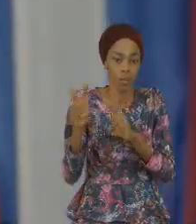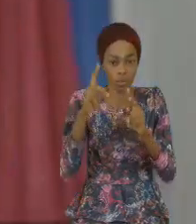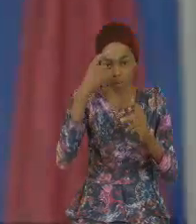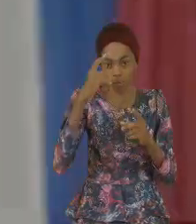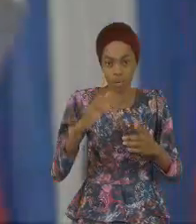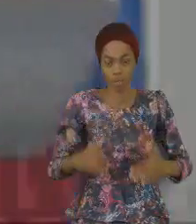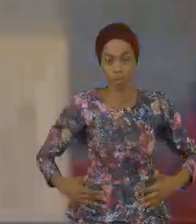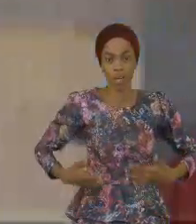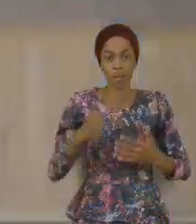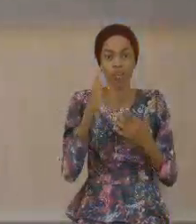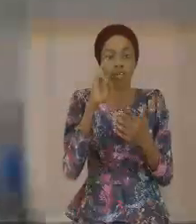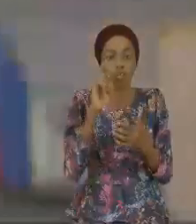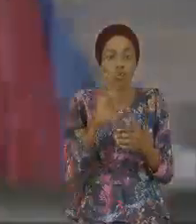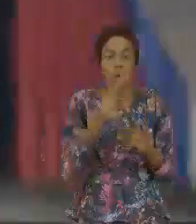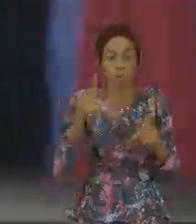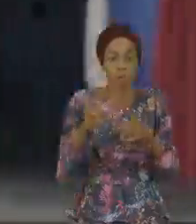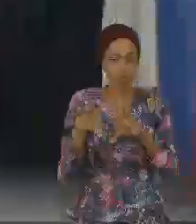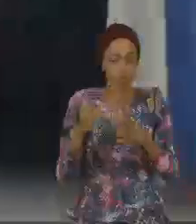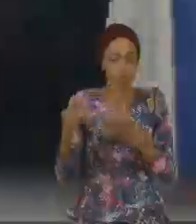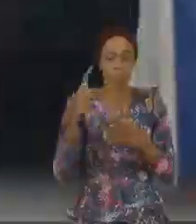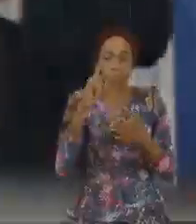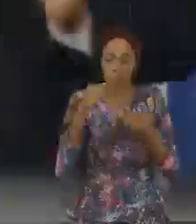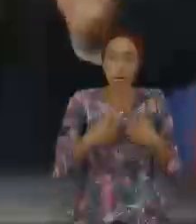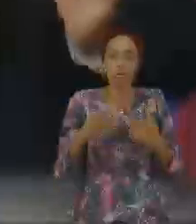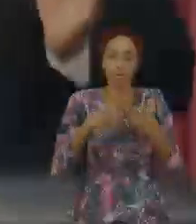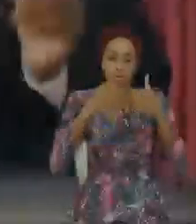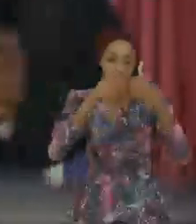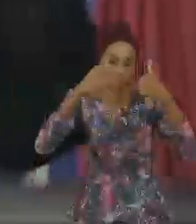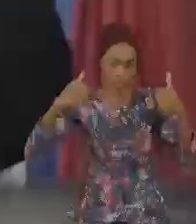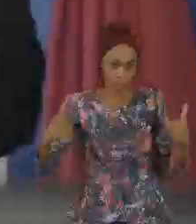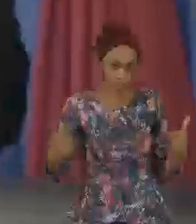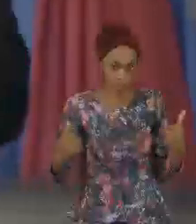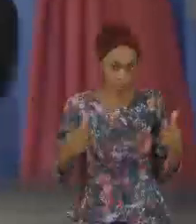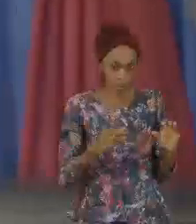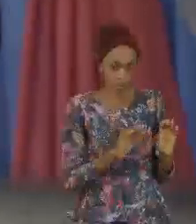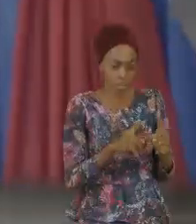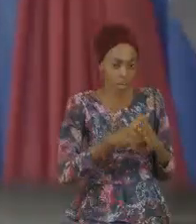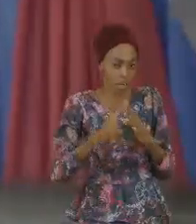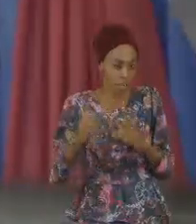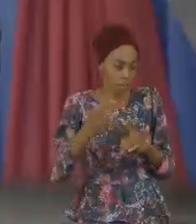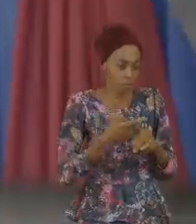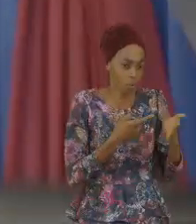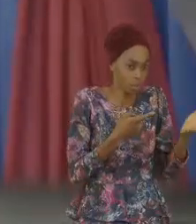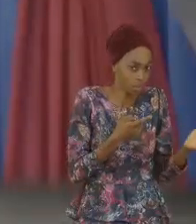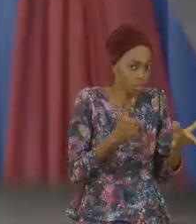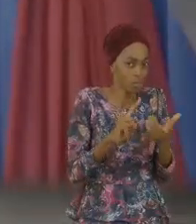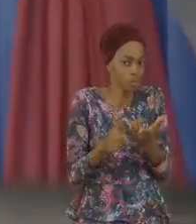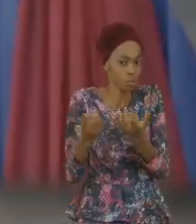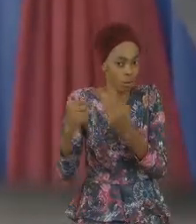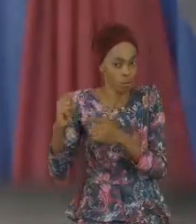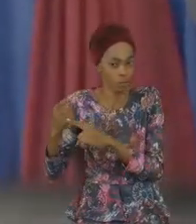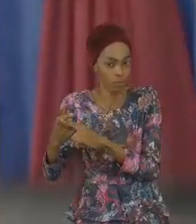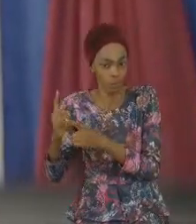you have to depart from there to come to here. You cannot be a